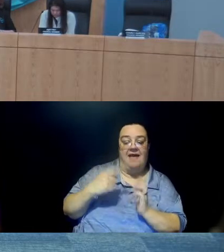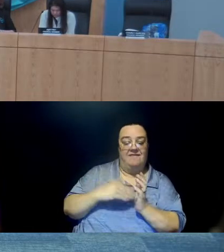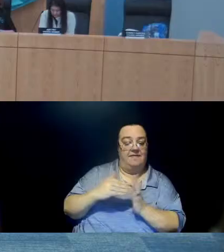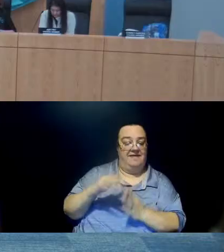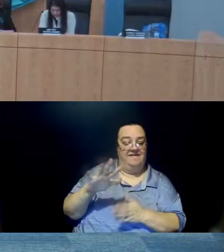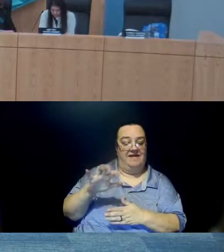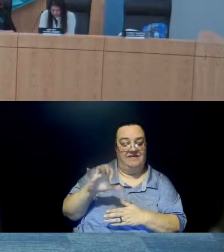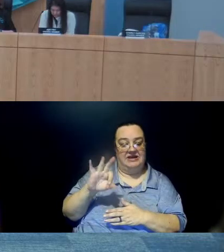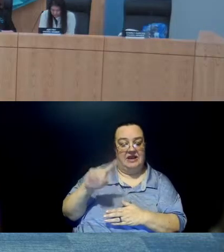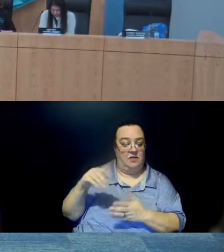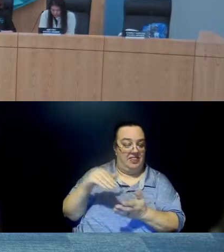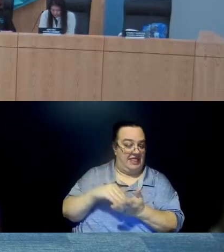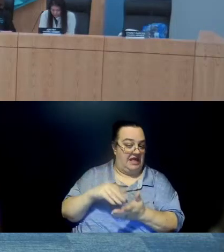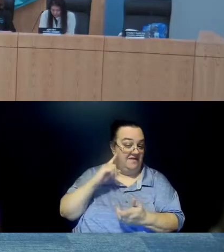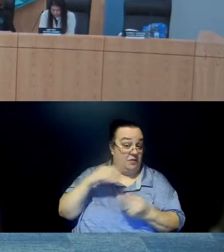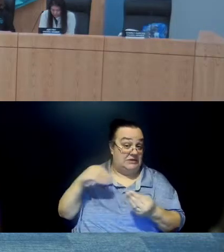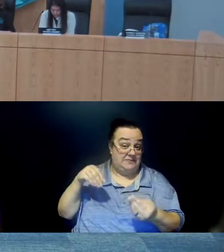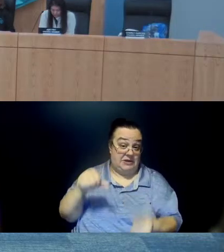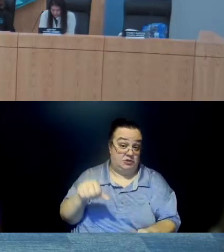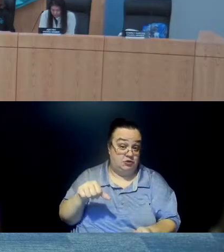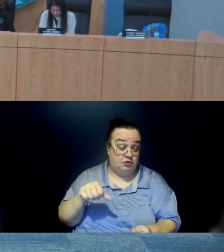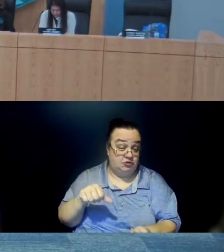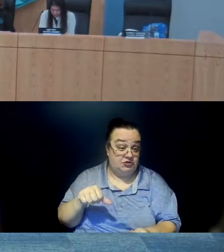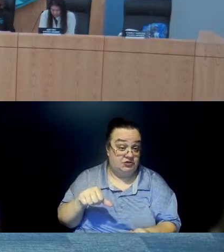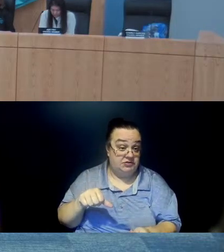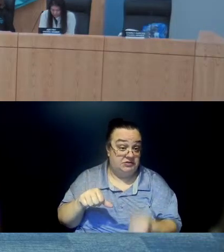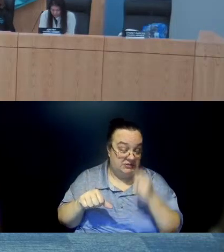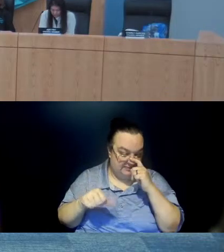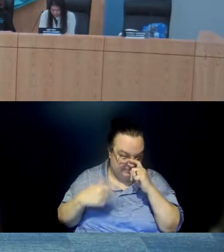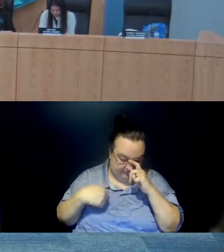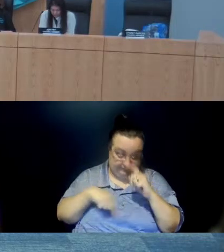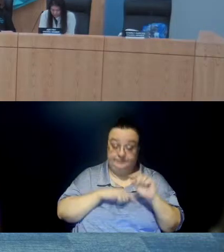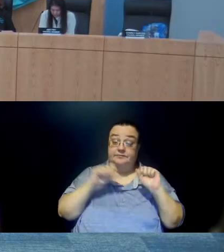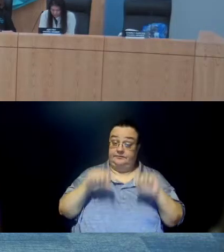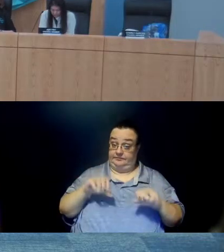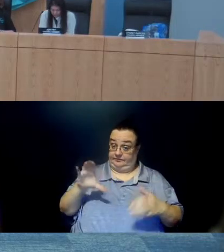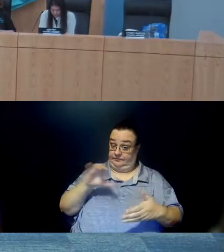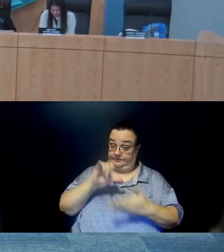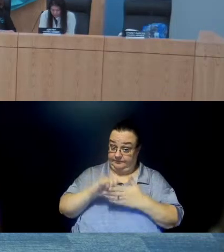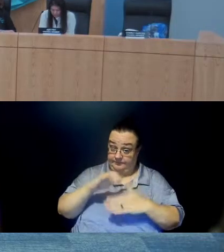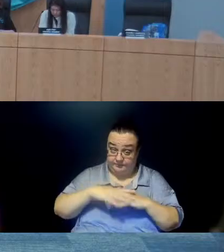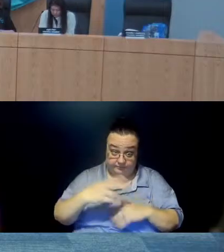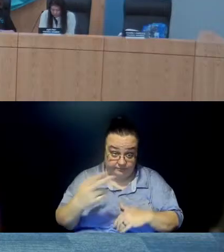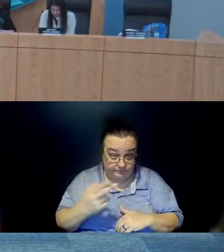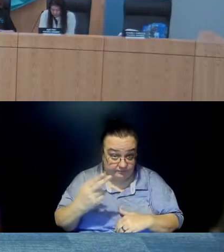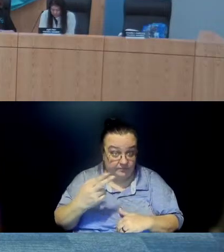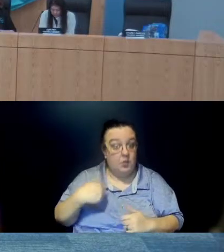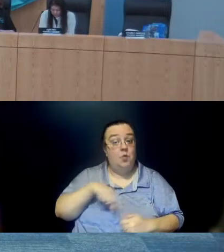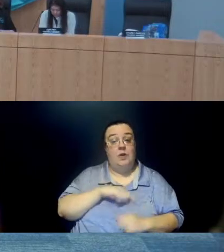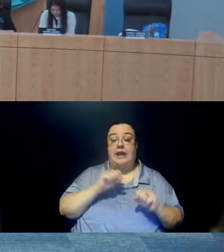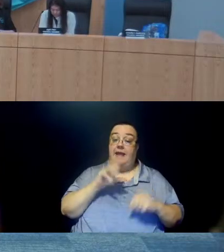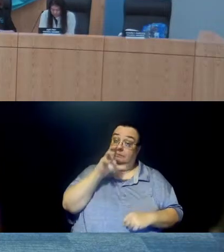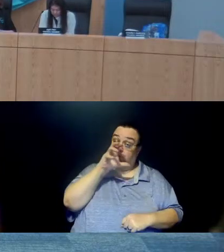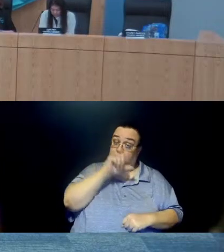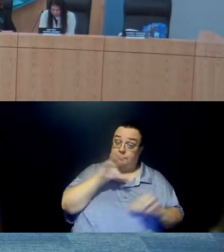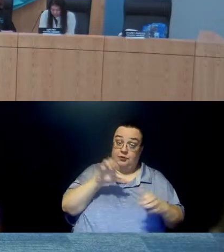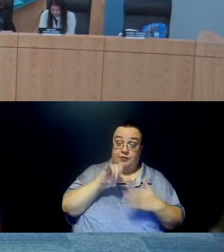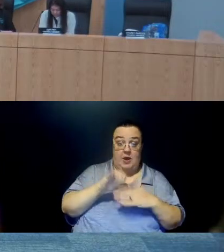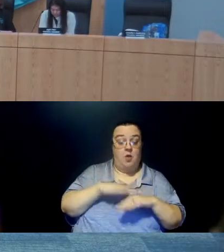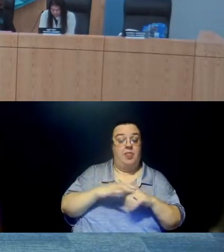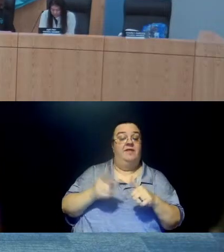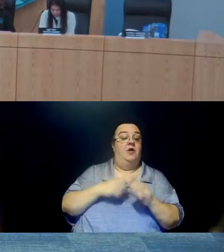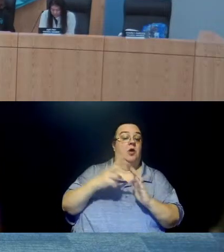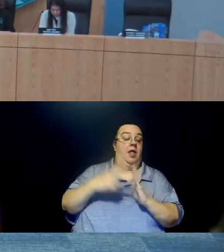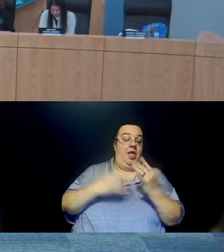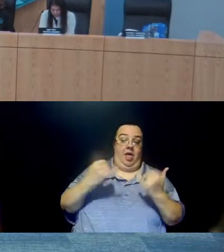$11,591,000 in expenditures. We can do that on Thursday. We could presumably do that on the first reader, which now sounds like